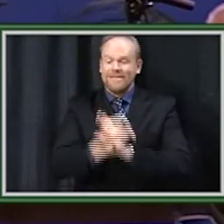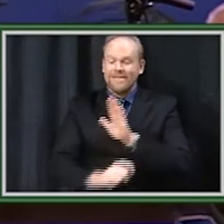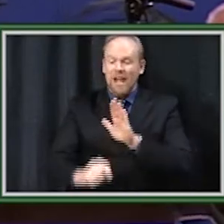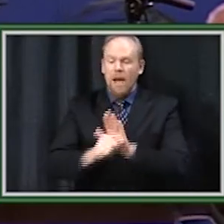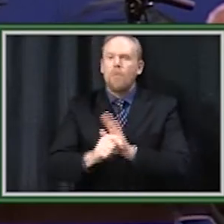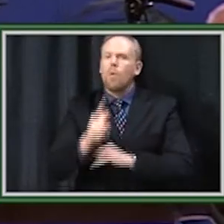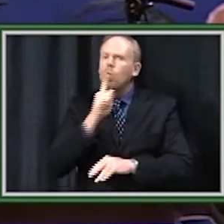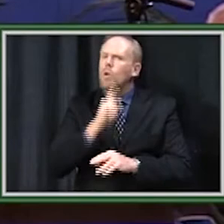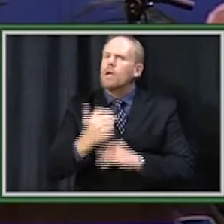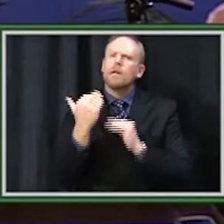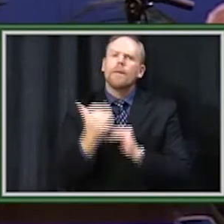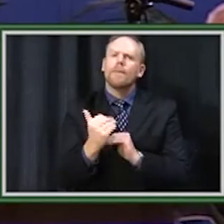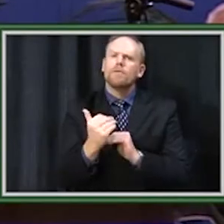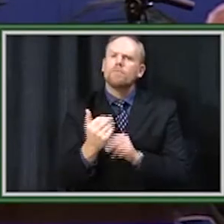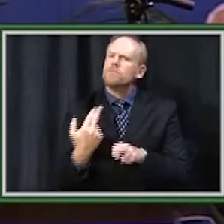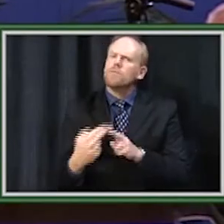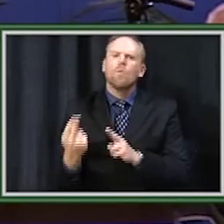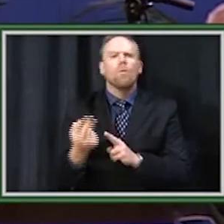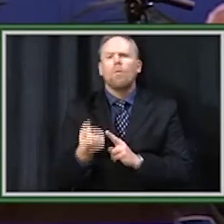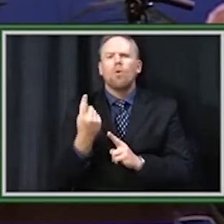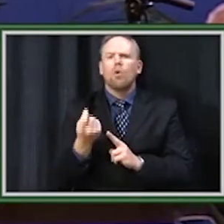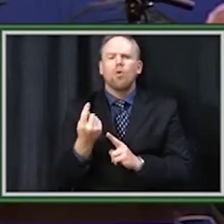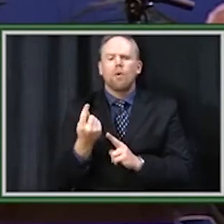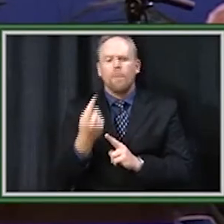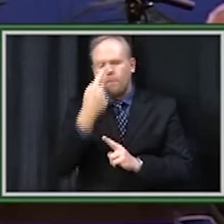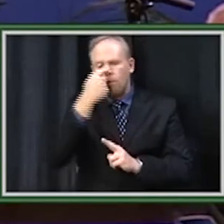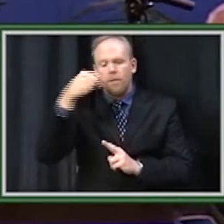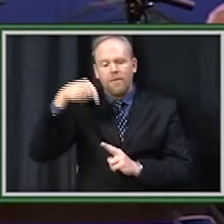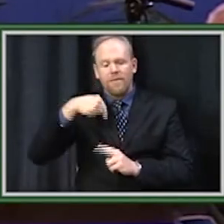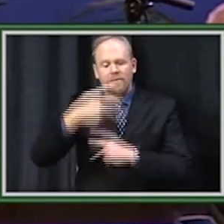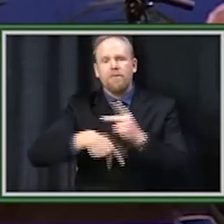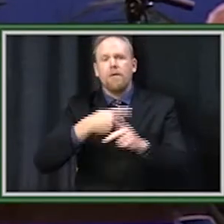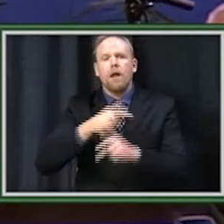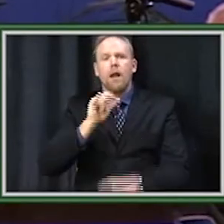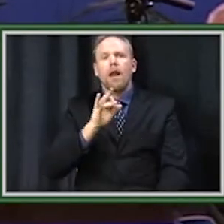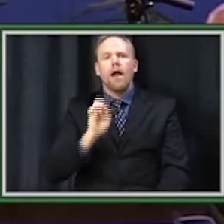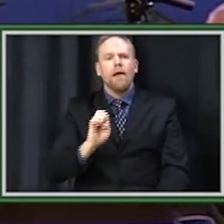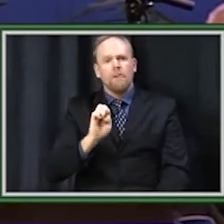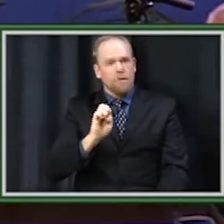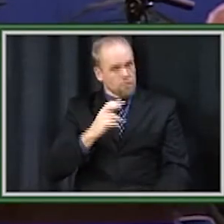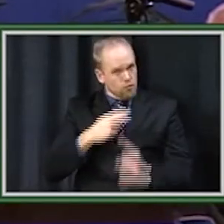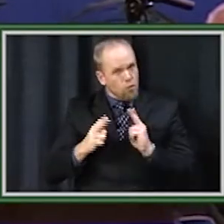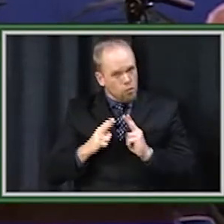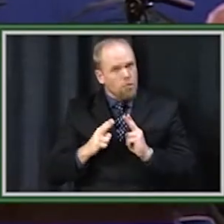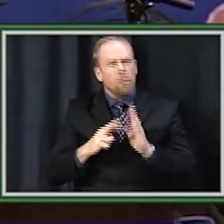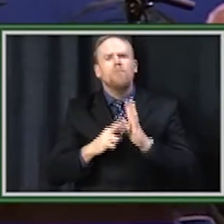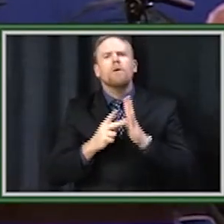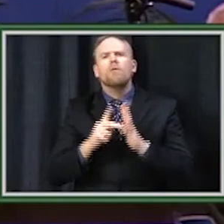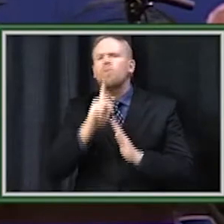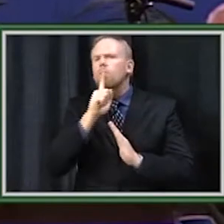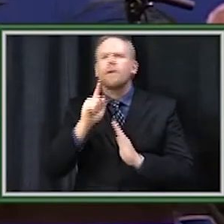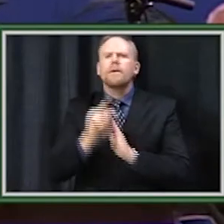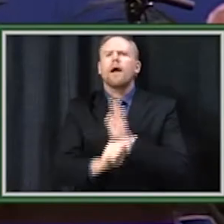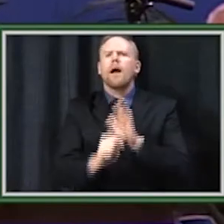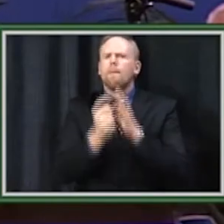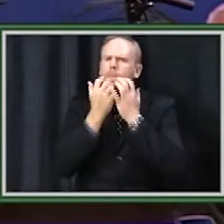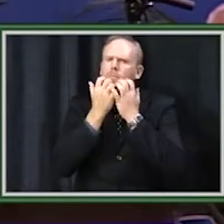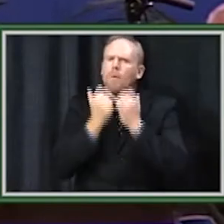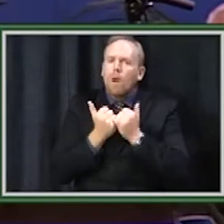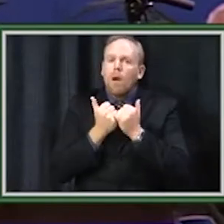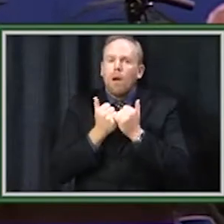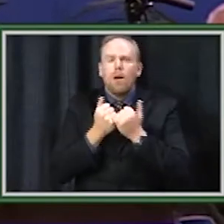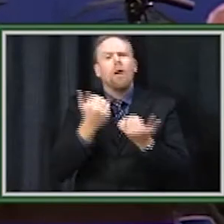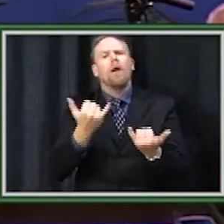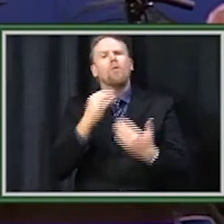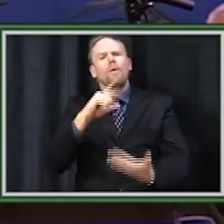short. And it is precisely because this mortal life is finite that it becomes precious. And so as we graduate and as we go